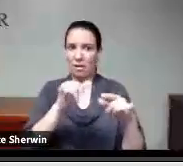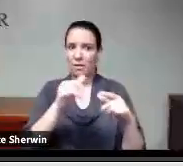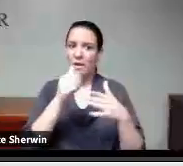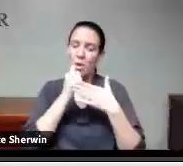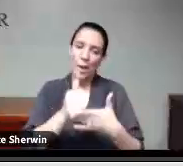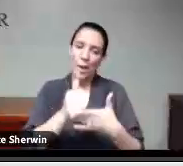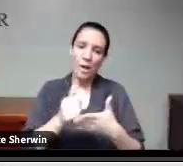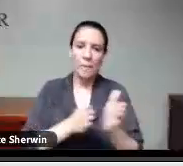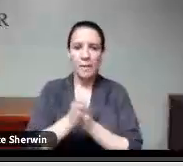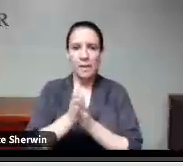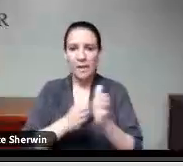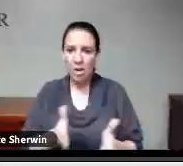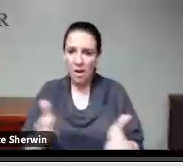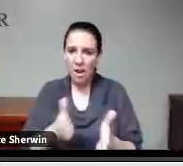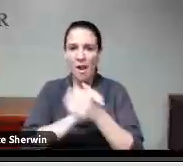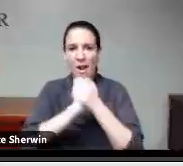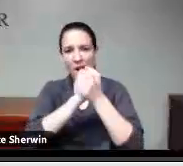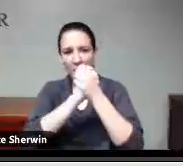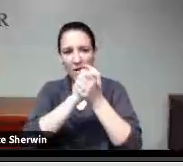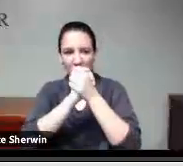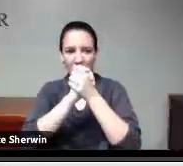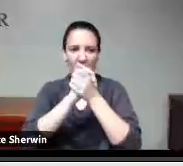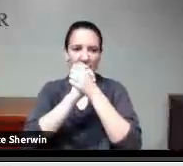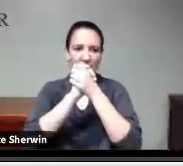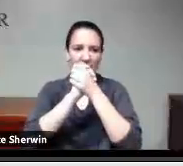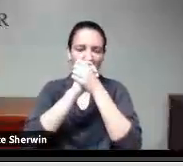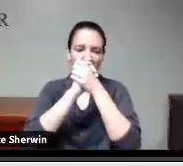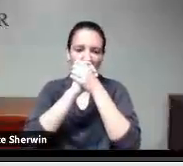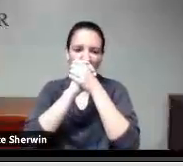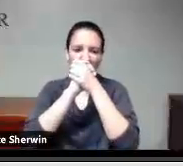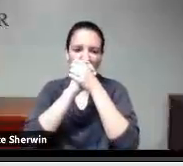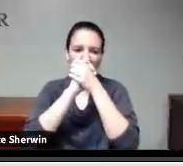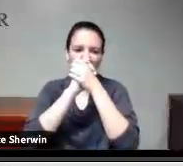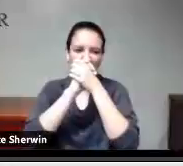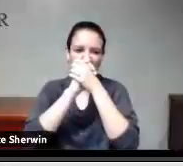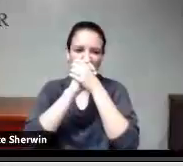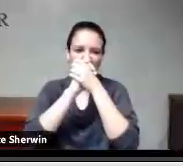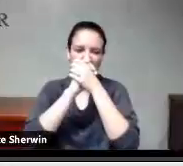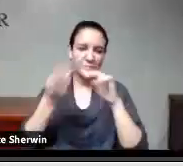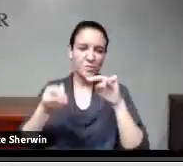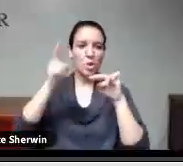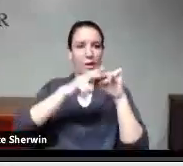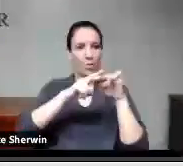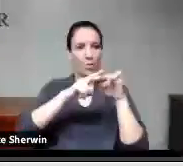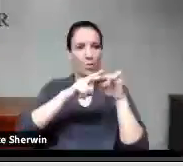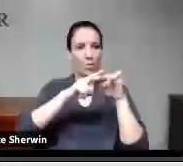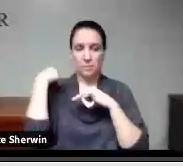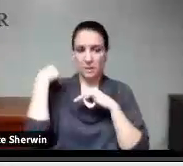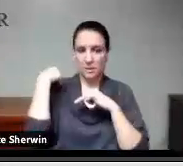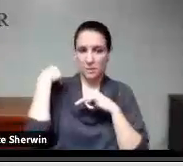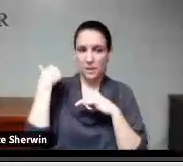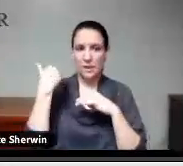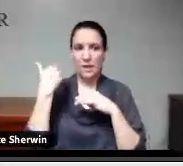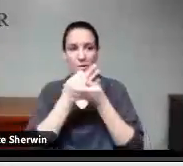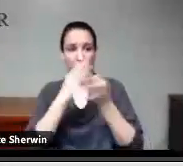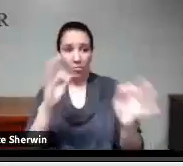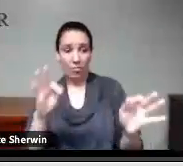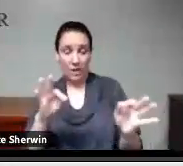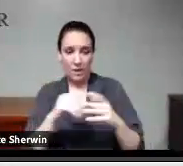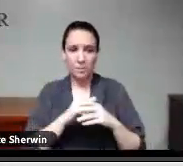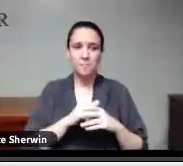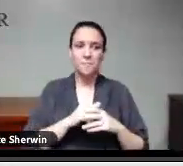encouragement, praise, increased freedom and responsibility and recognition, are all things that we, all of us in our organization